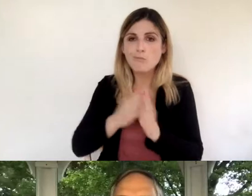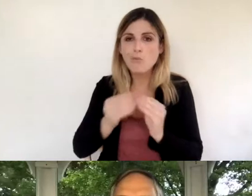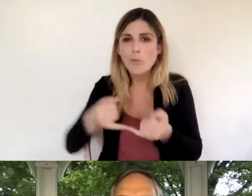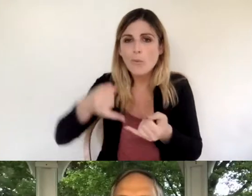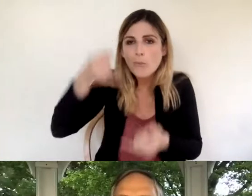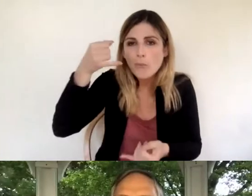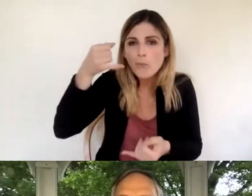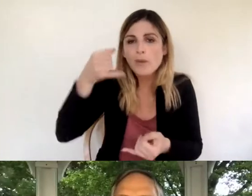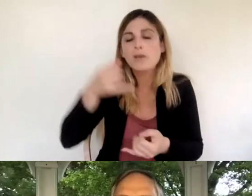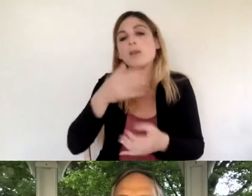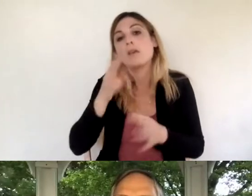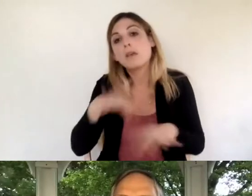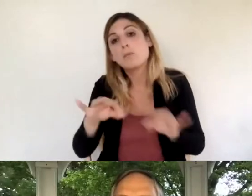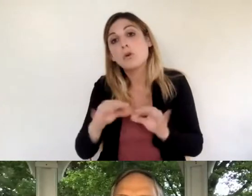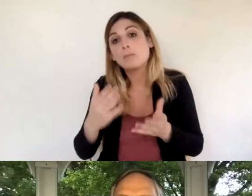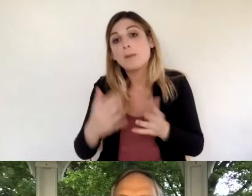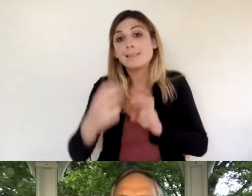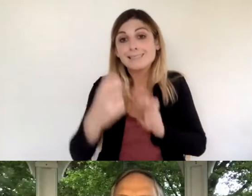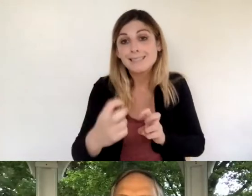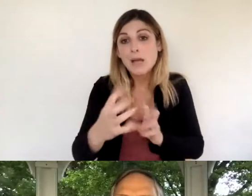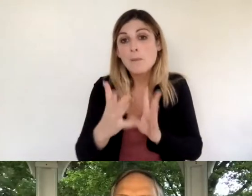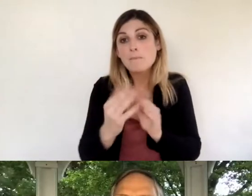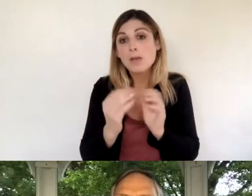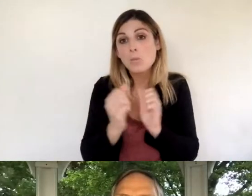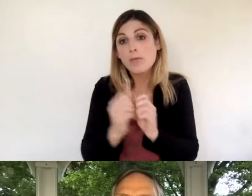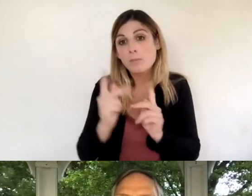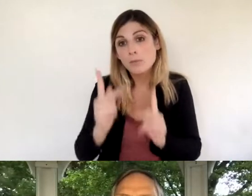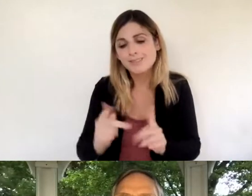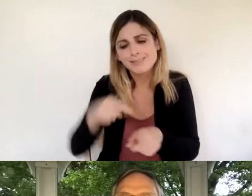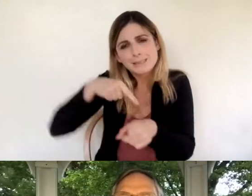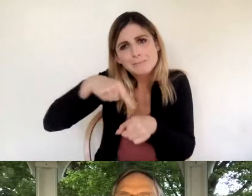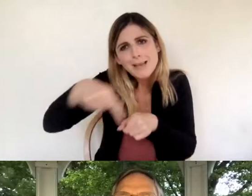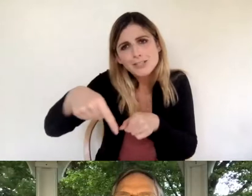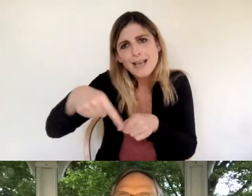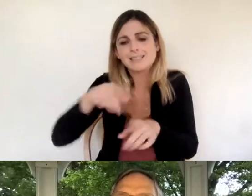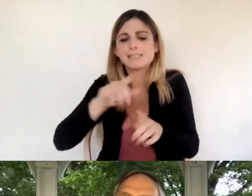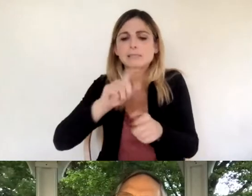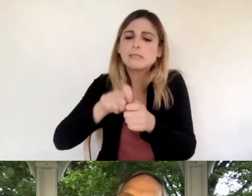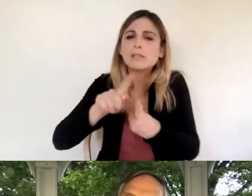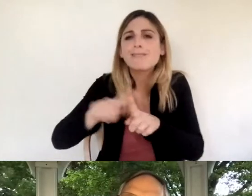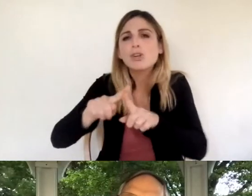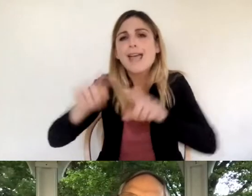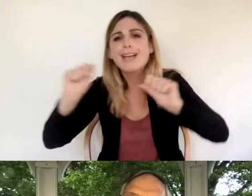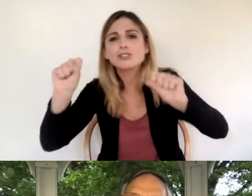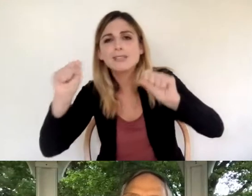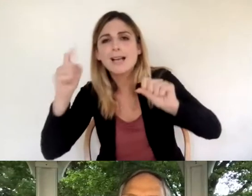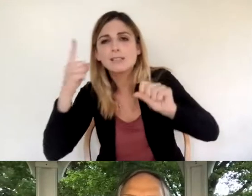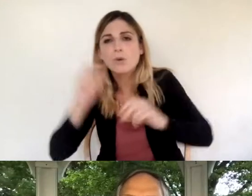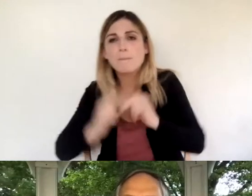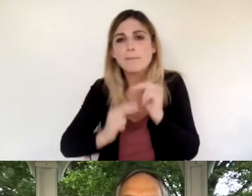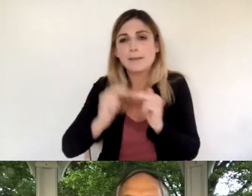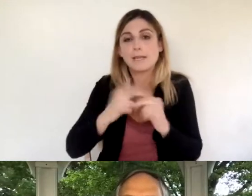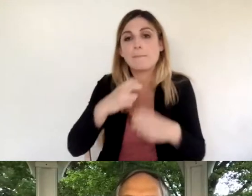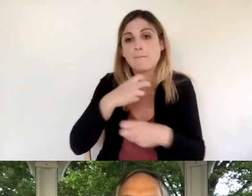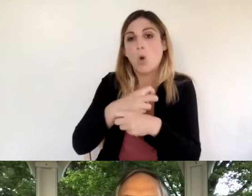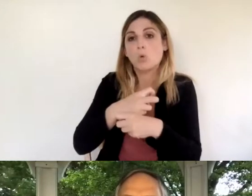in exercises for people who have osteopenia or osteoporosis, who can help you do safe exercises that will build bone